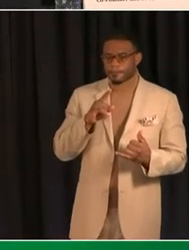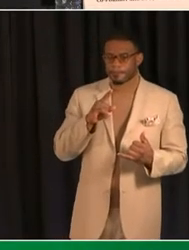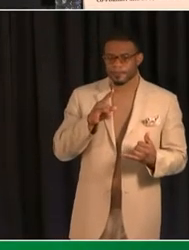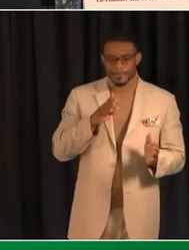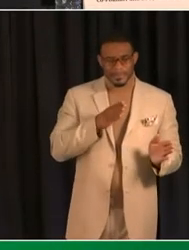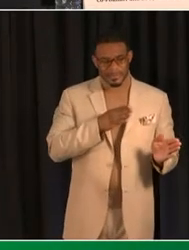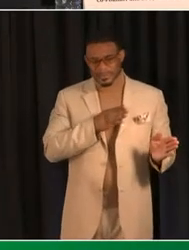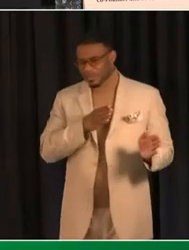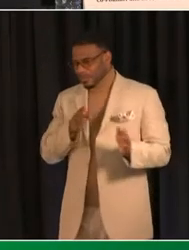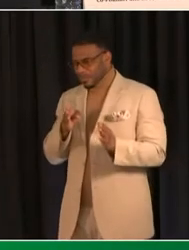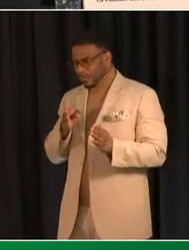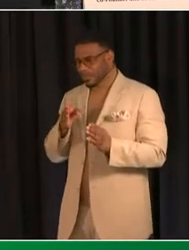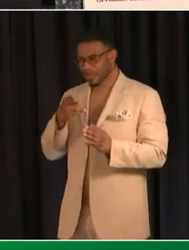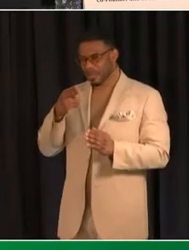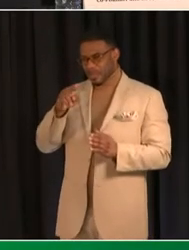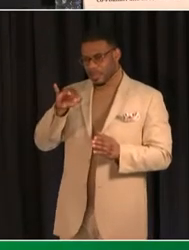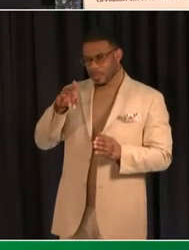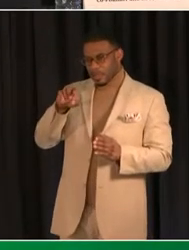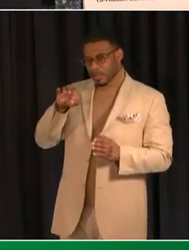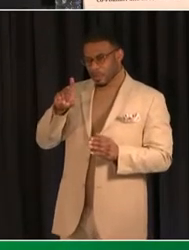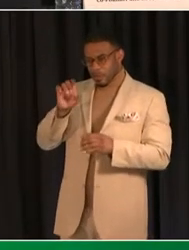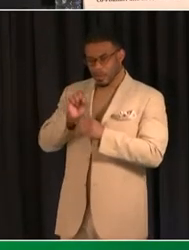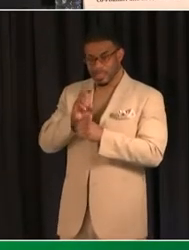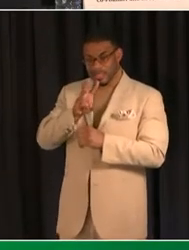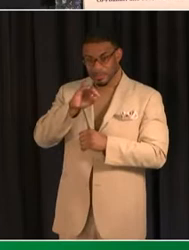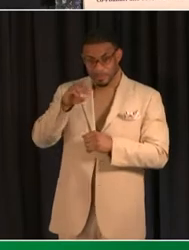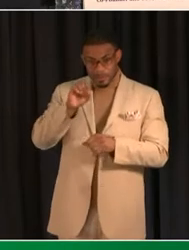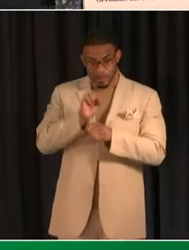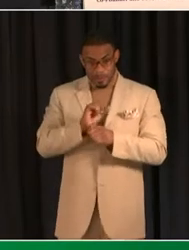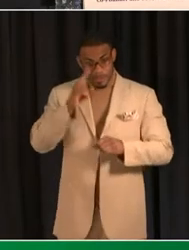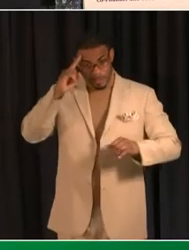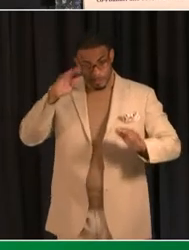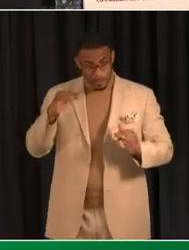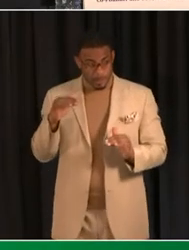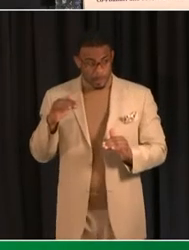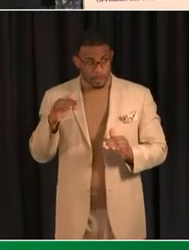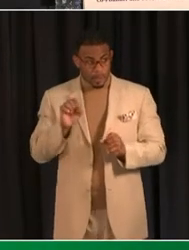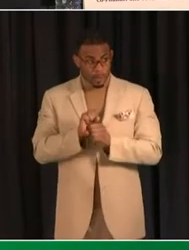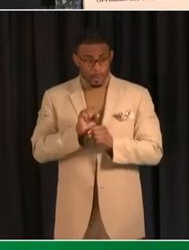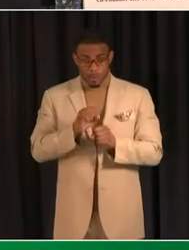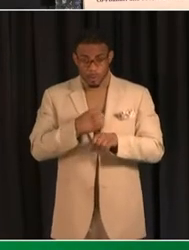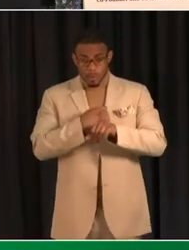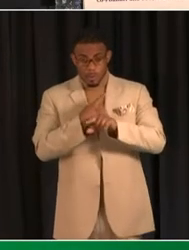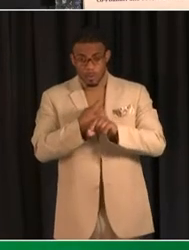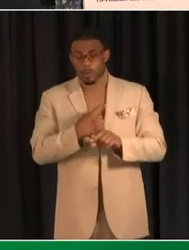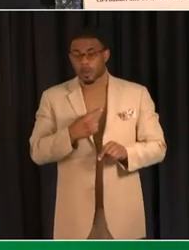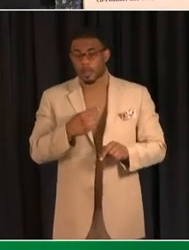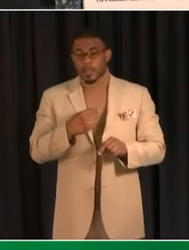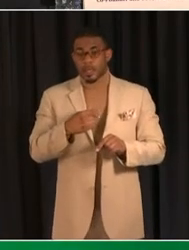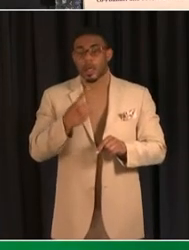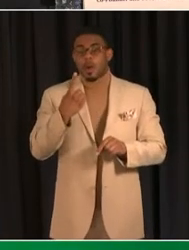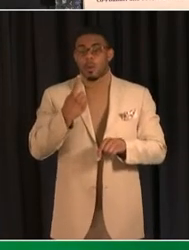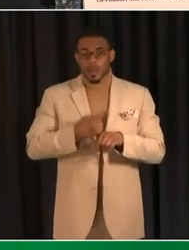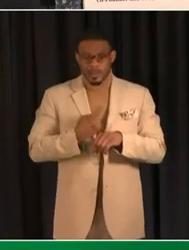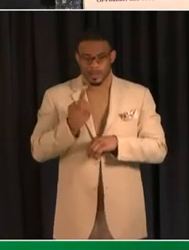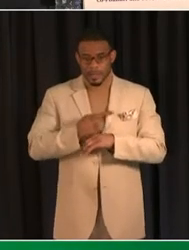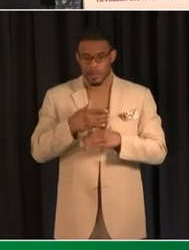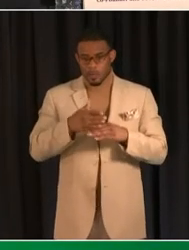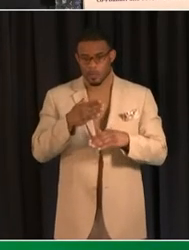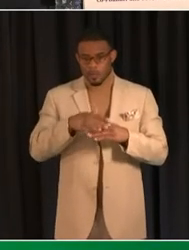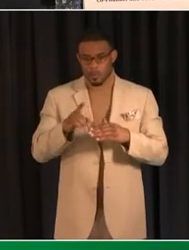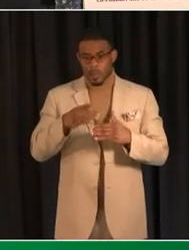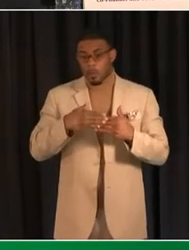a drastic shift to hybrid work. 60% of employees expect to work remotely at least one day a